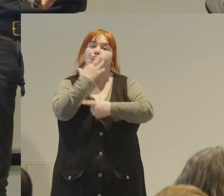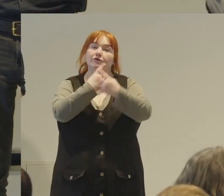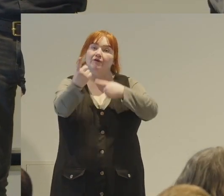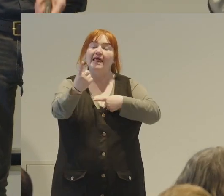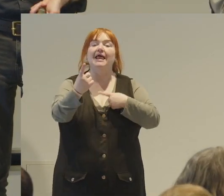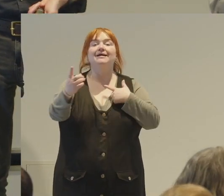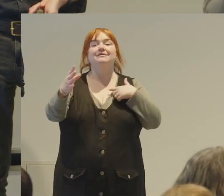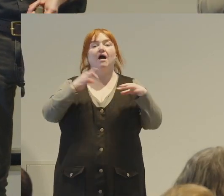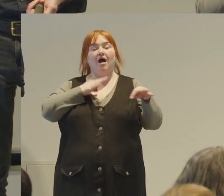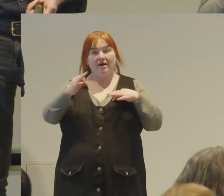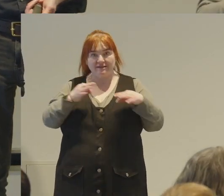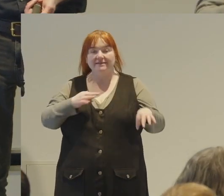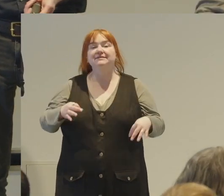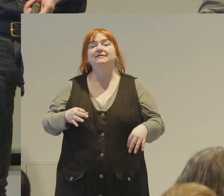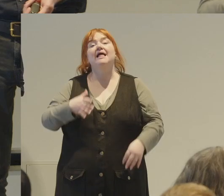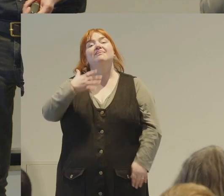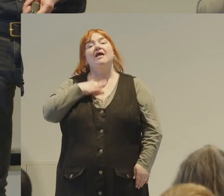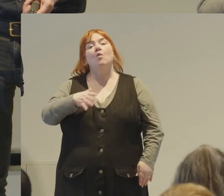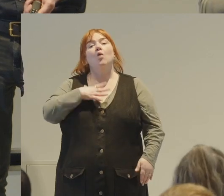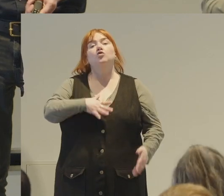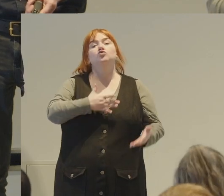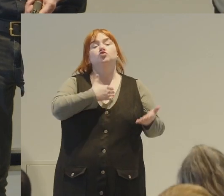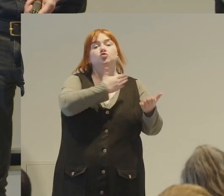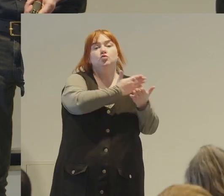regular payments, want to spread it out. So it's not,